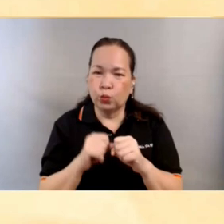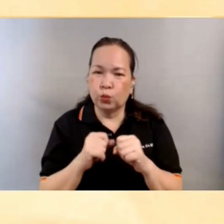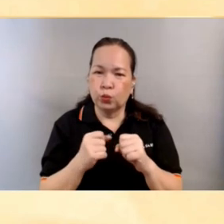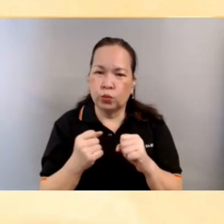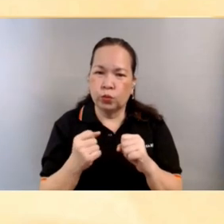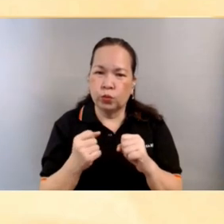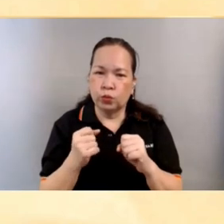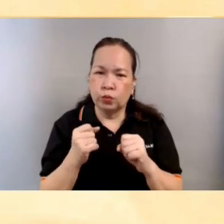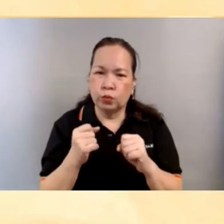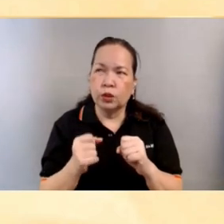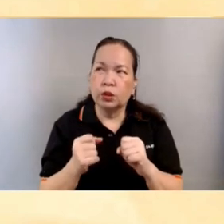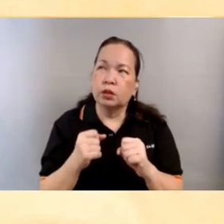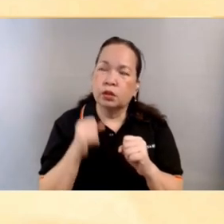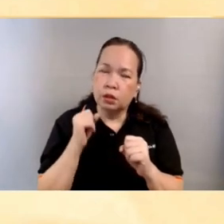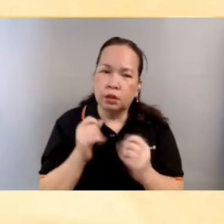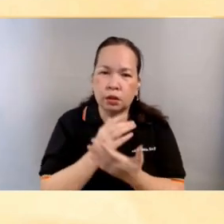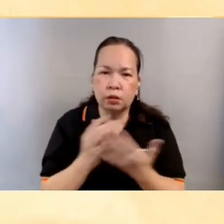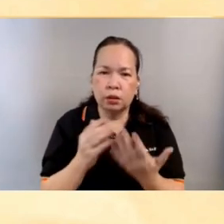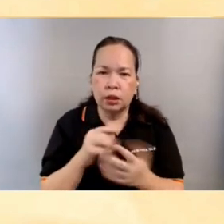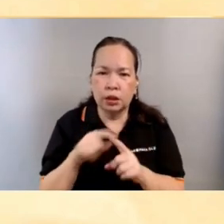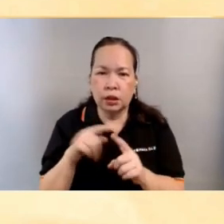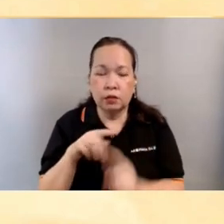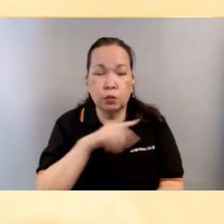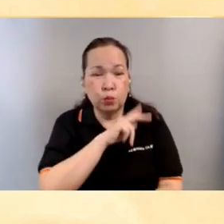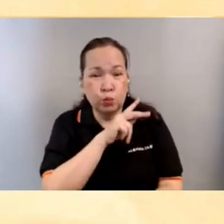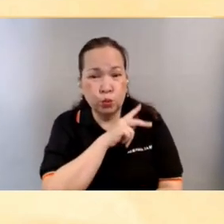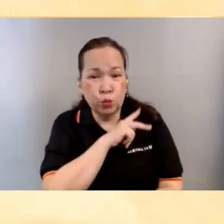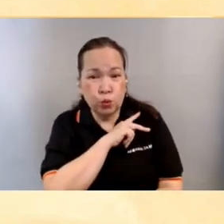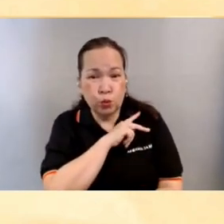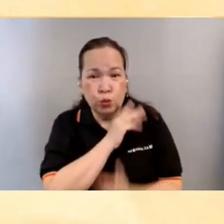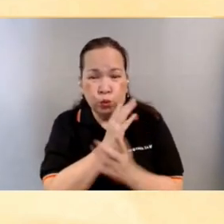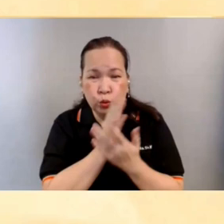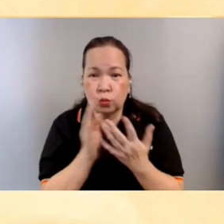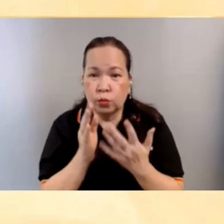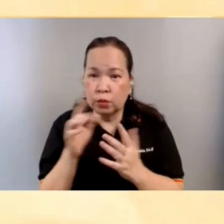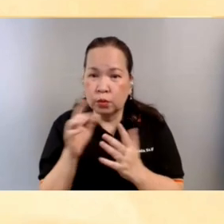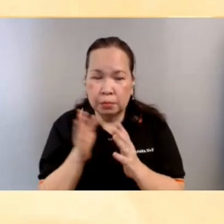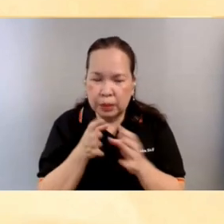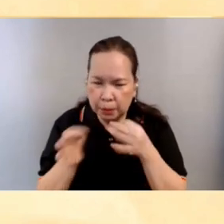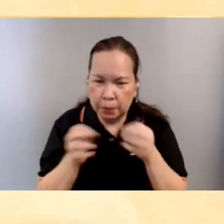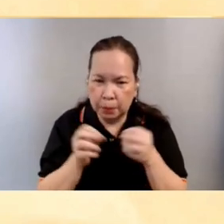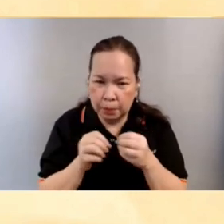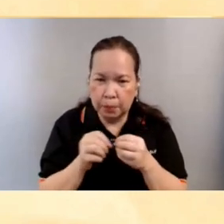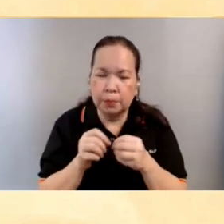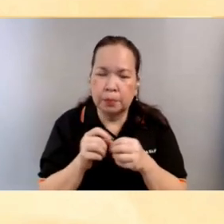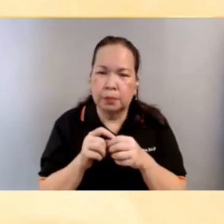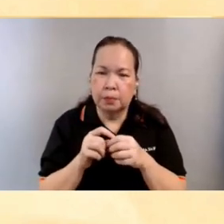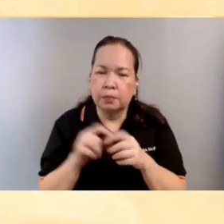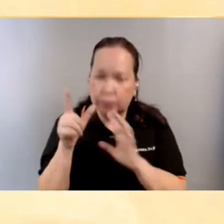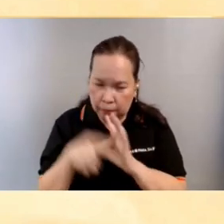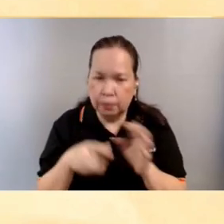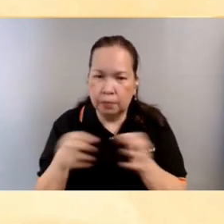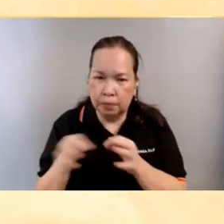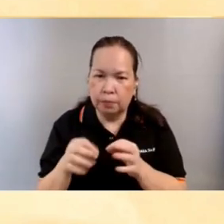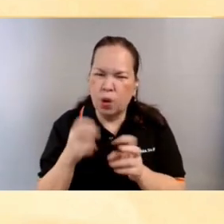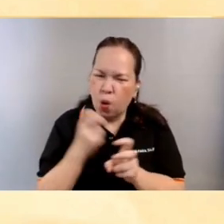borderline personality disorder, which is a very big explanation. But if you ask questions, I'll explain it. But it's one of the most